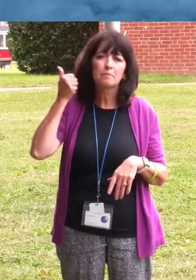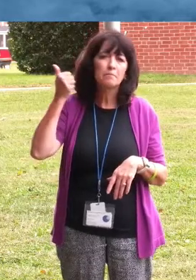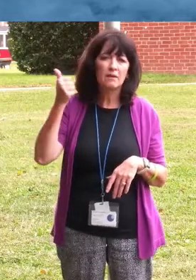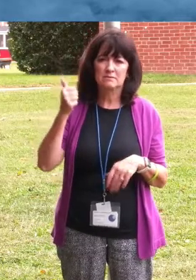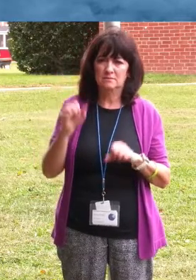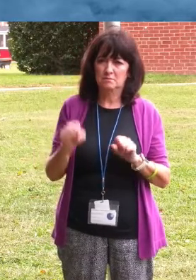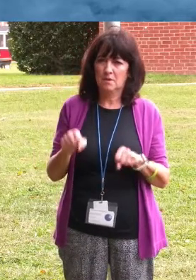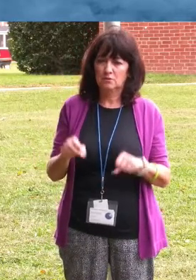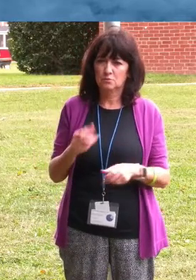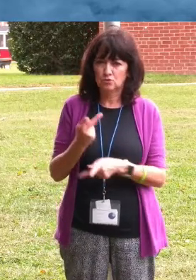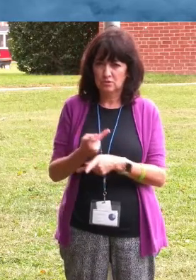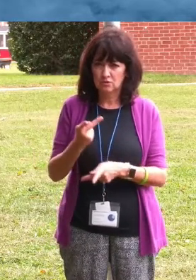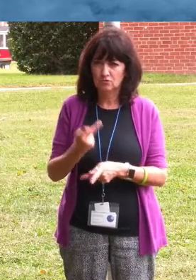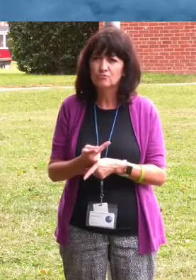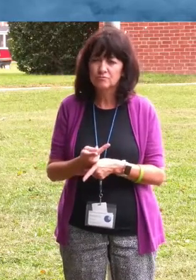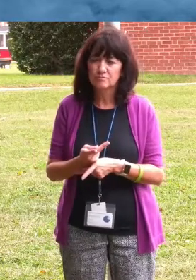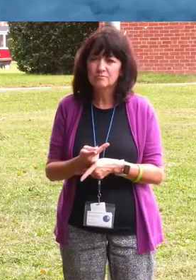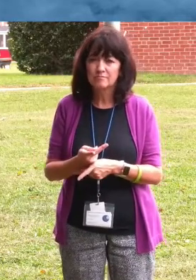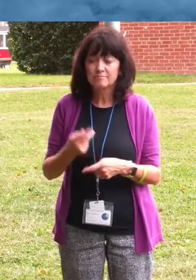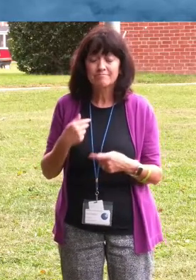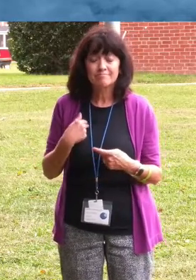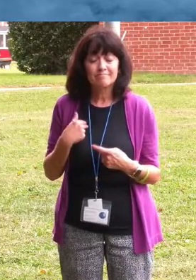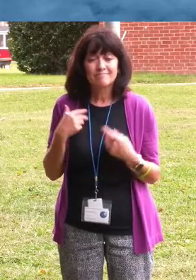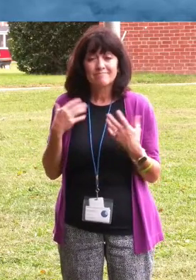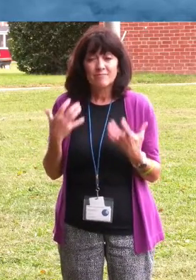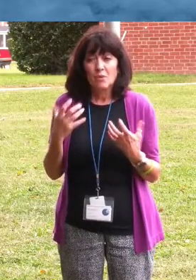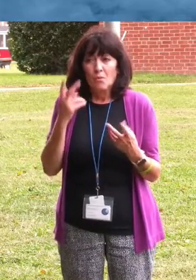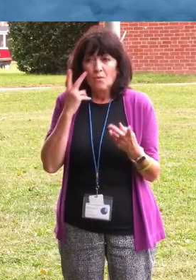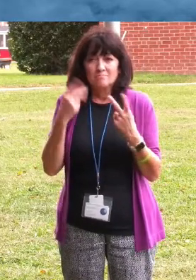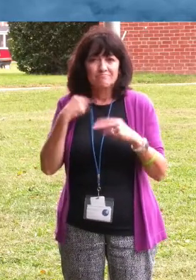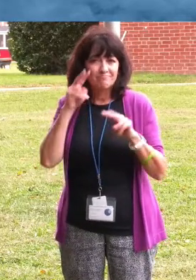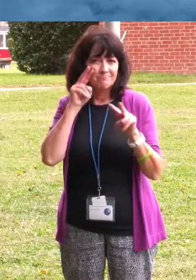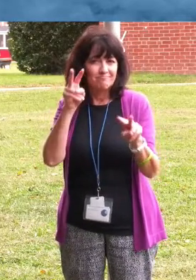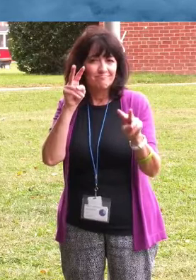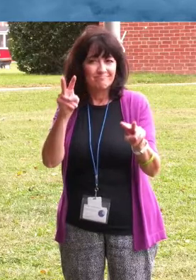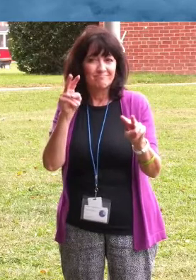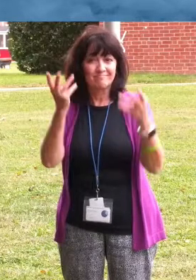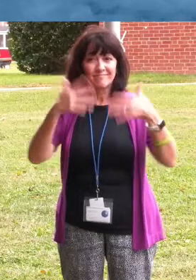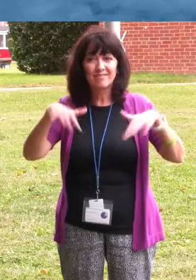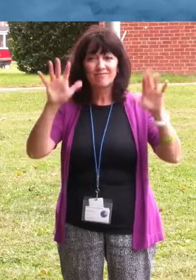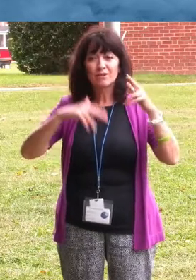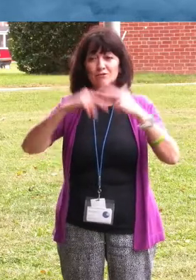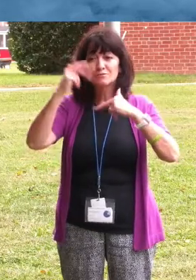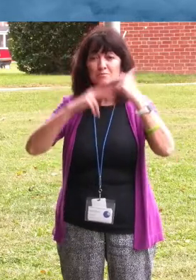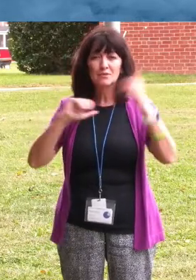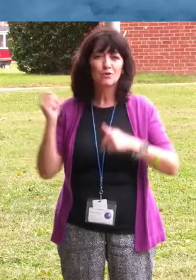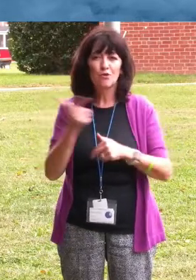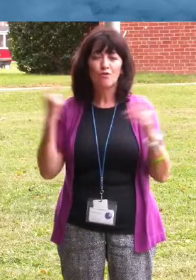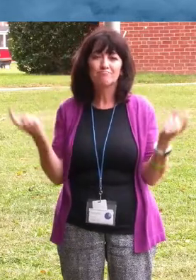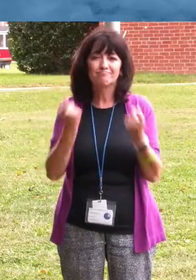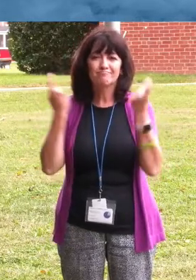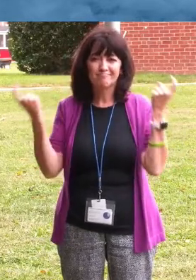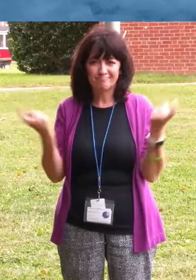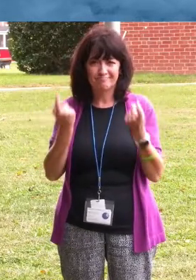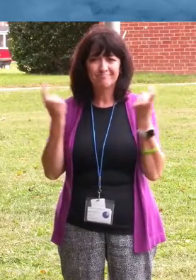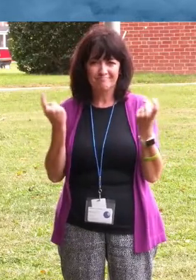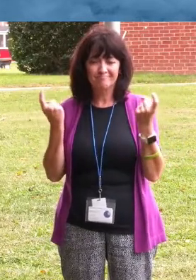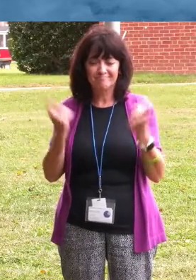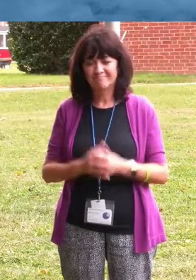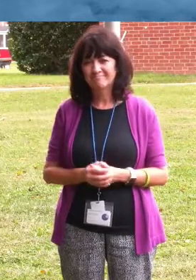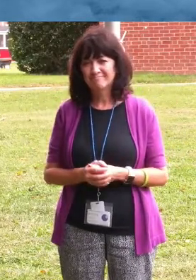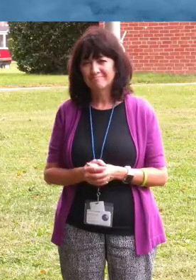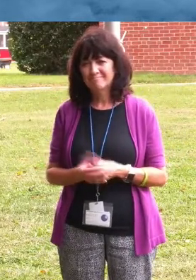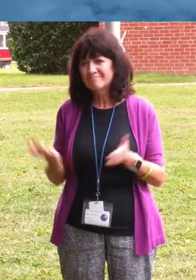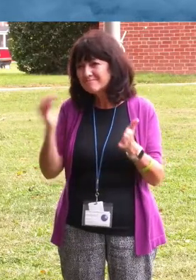these renovations possible and look forward to seeing the completion of these renovations, and we're all being right here for the dedication.